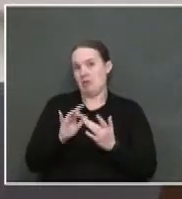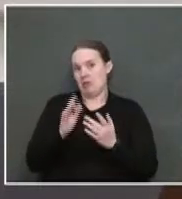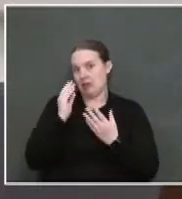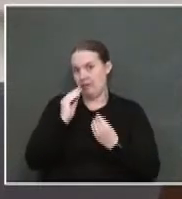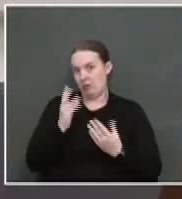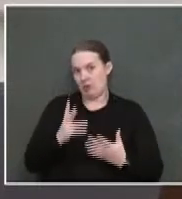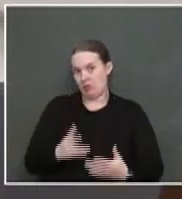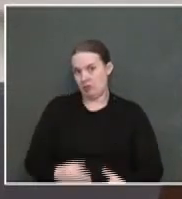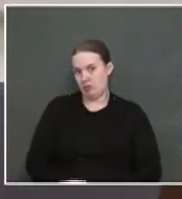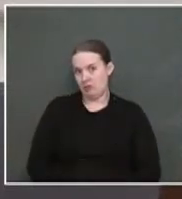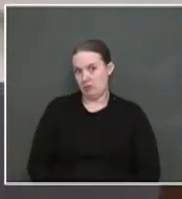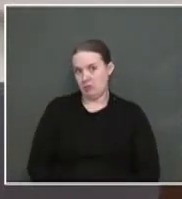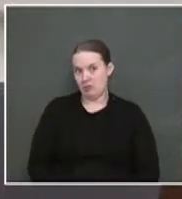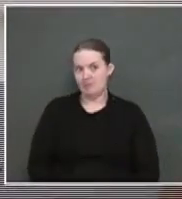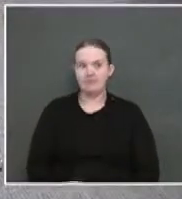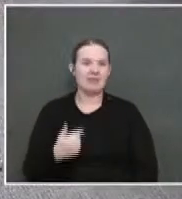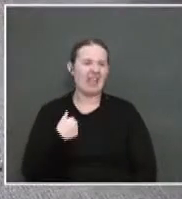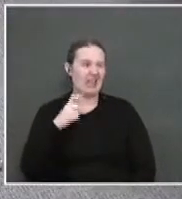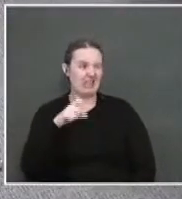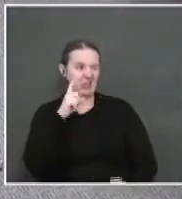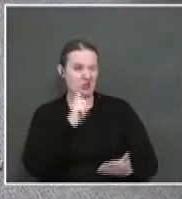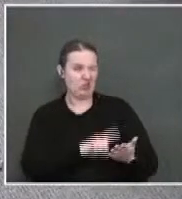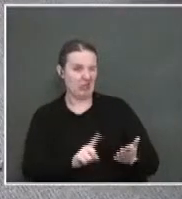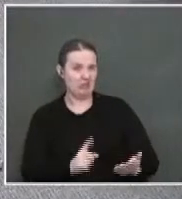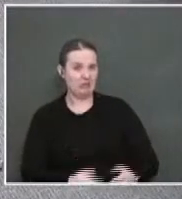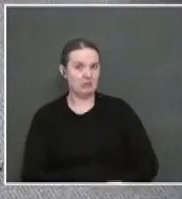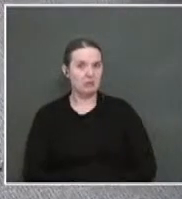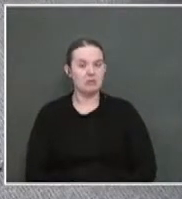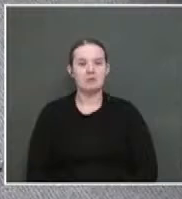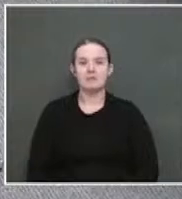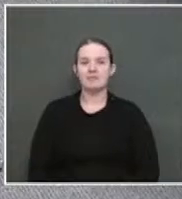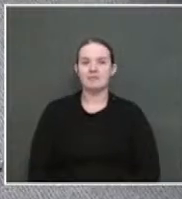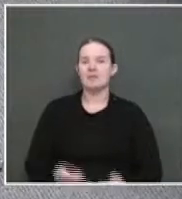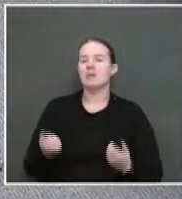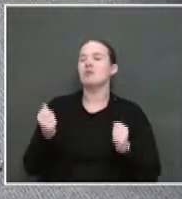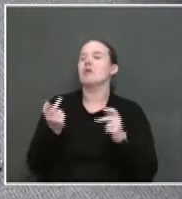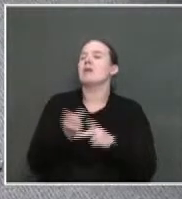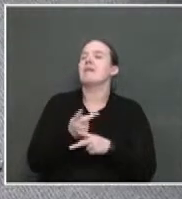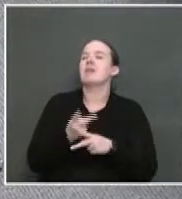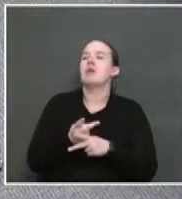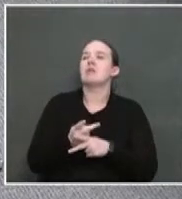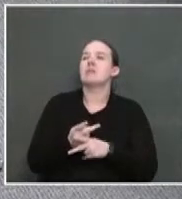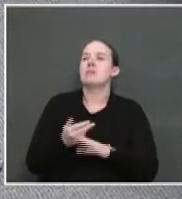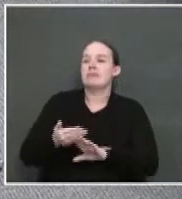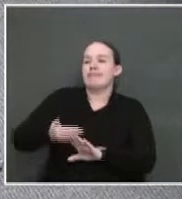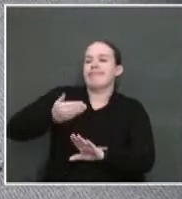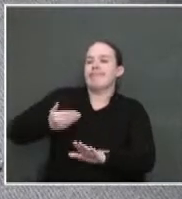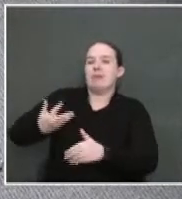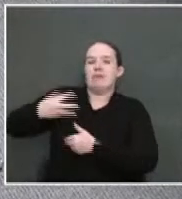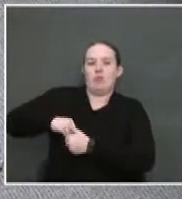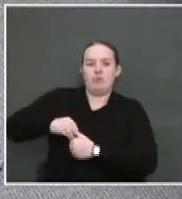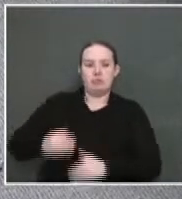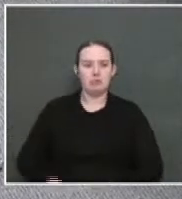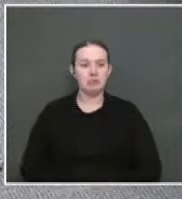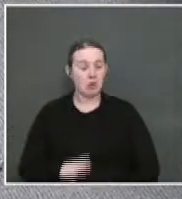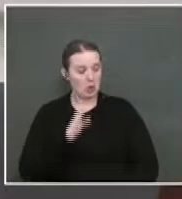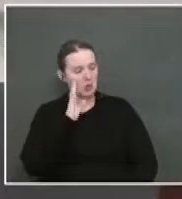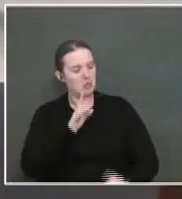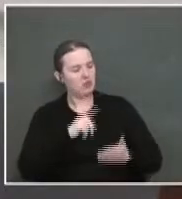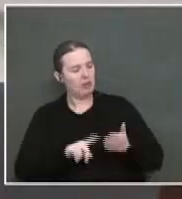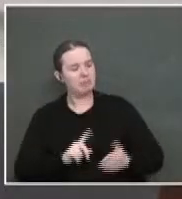information. I would have to check on that. Okay. Just trying to figure out a way to be proactive. in We that will look support. into that, Councilwoman. for Okay, sure.